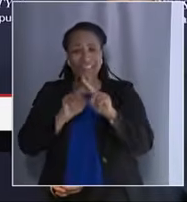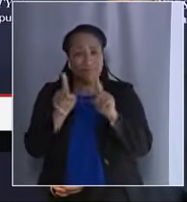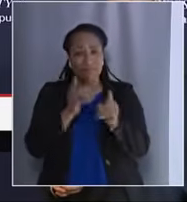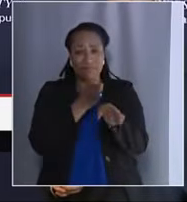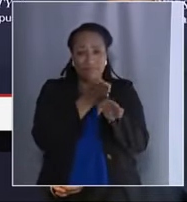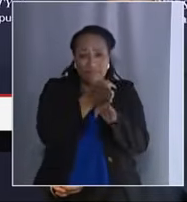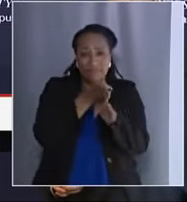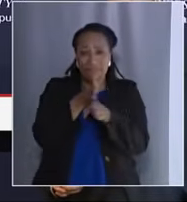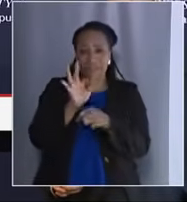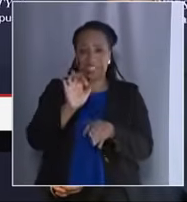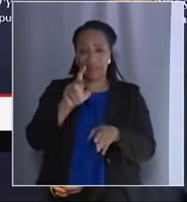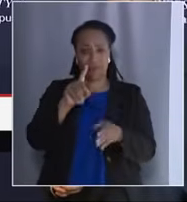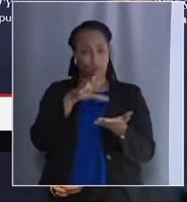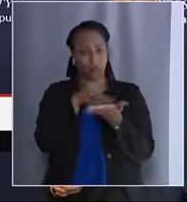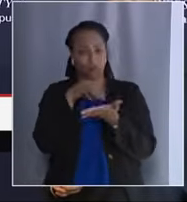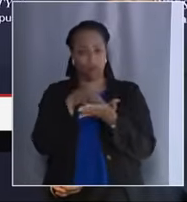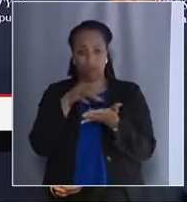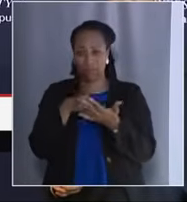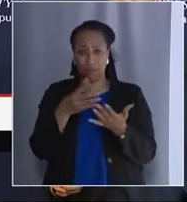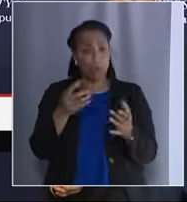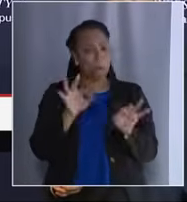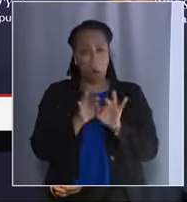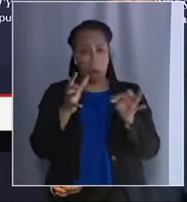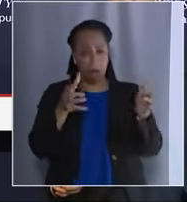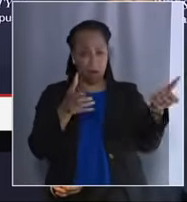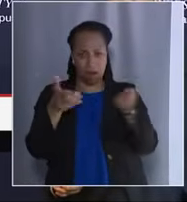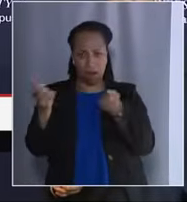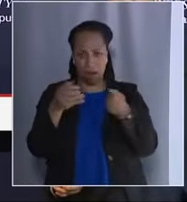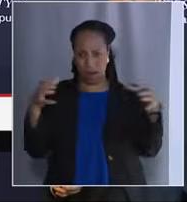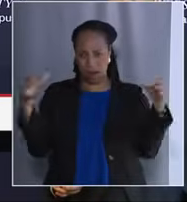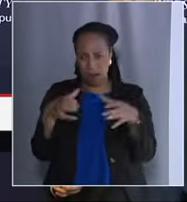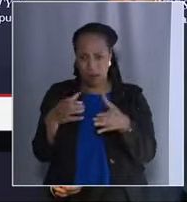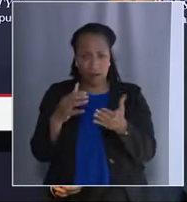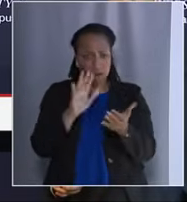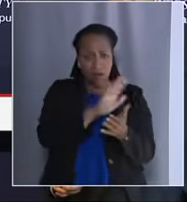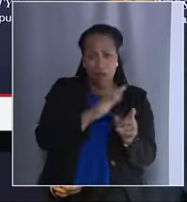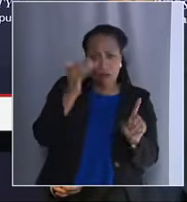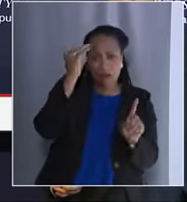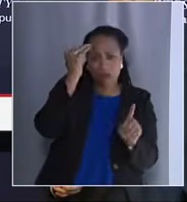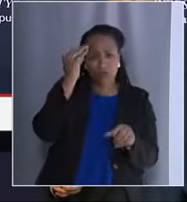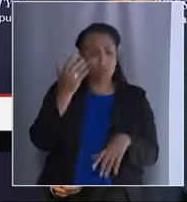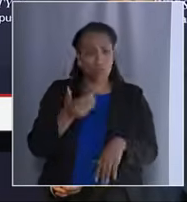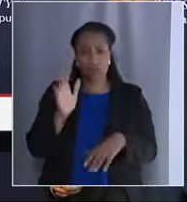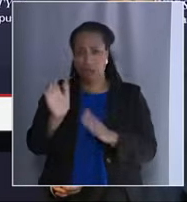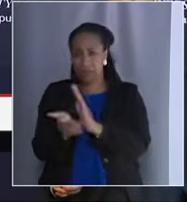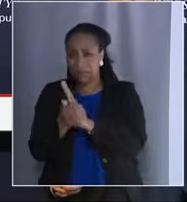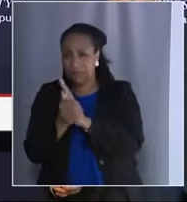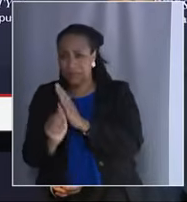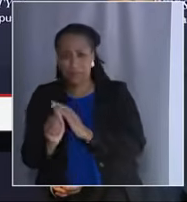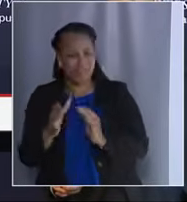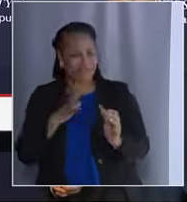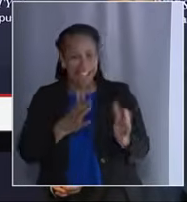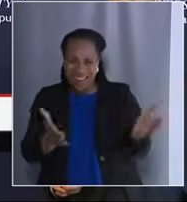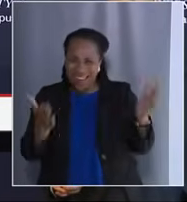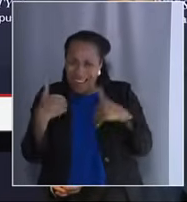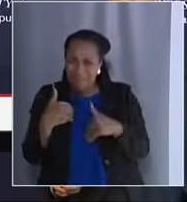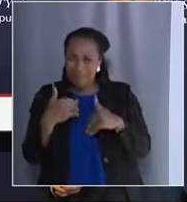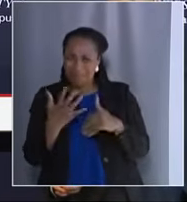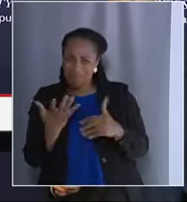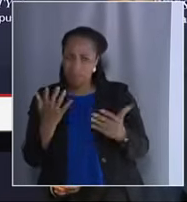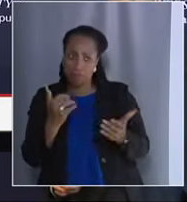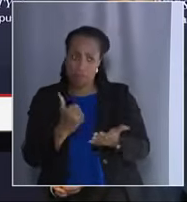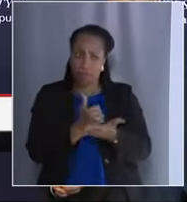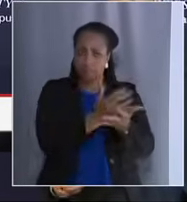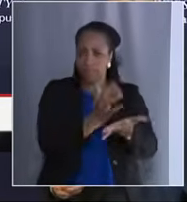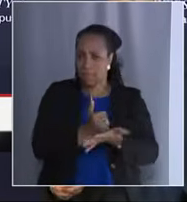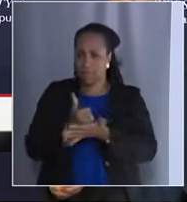help them update their knowledge and skills in a way that will help their careers. It's a new way